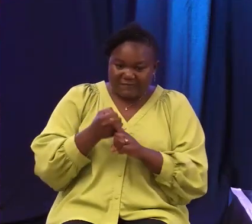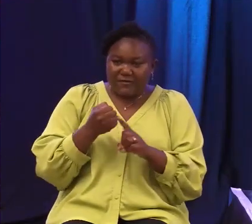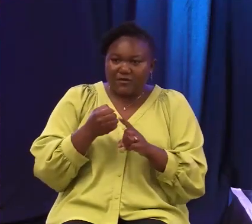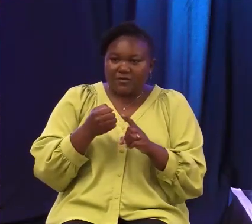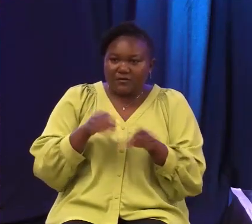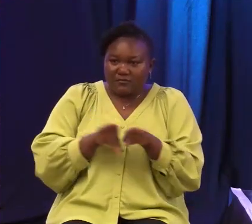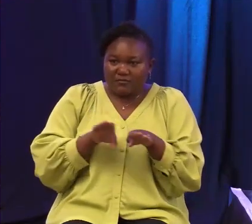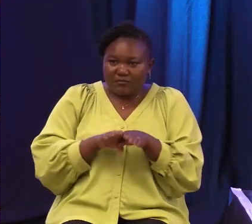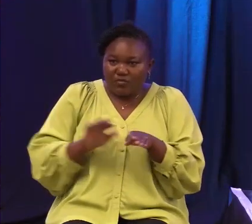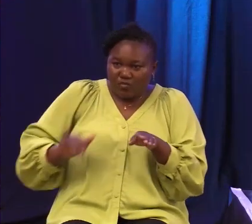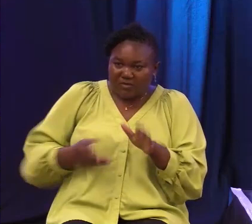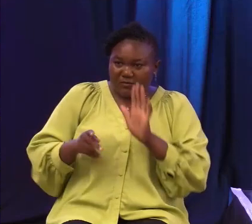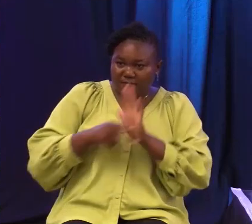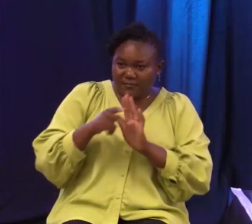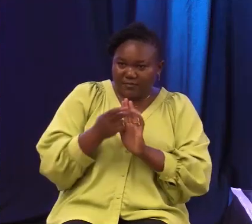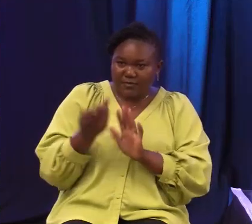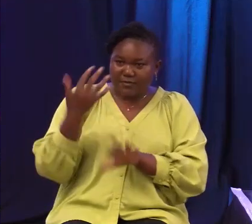promote inclusivity